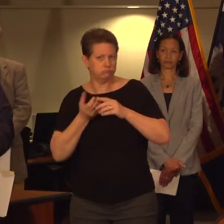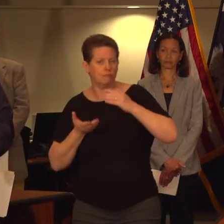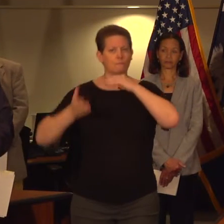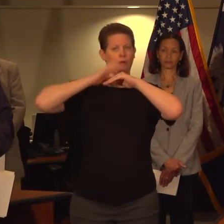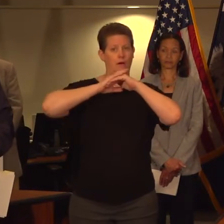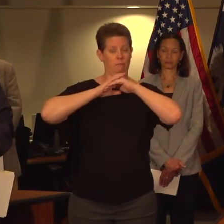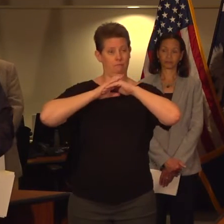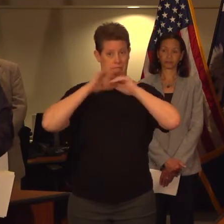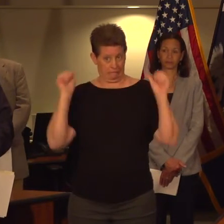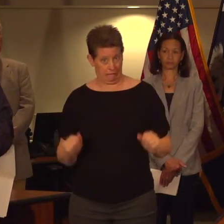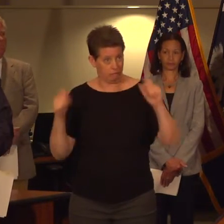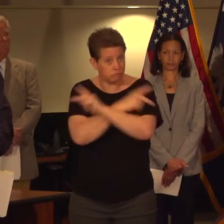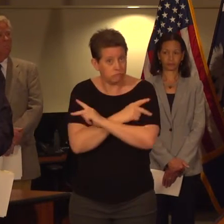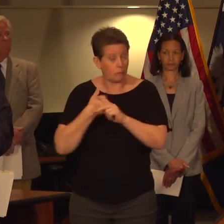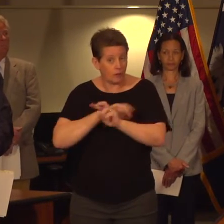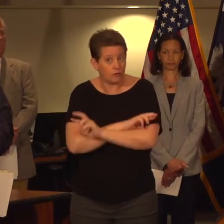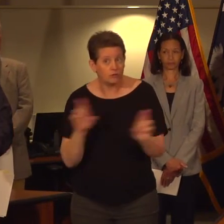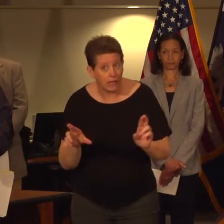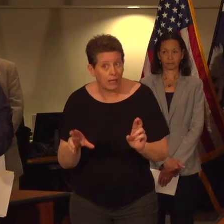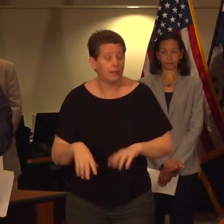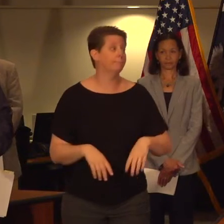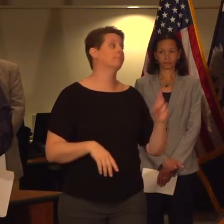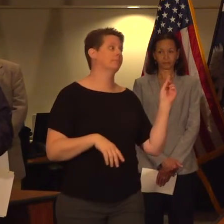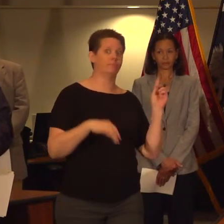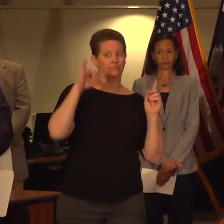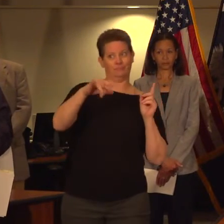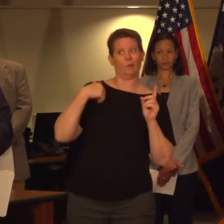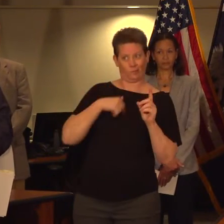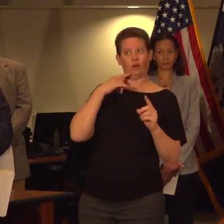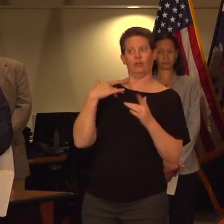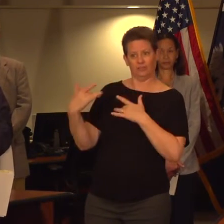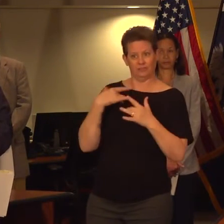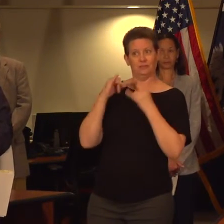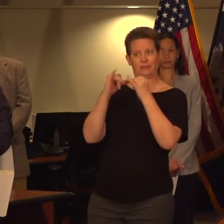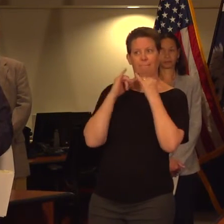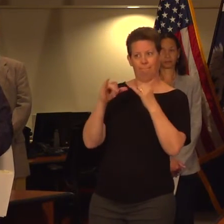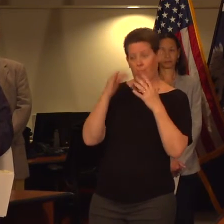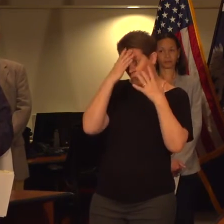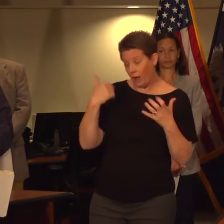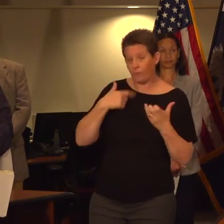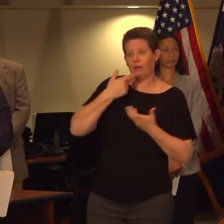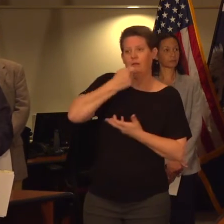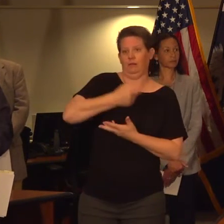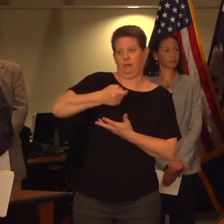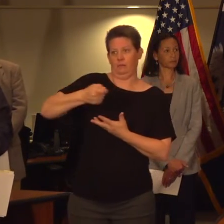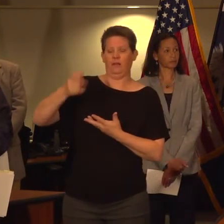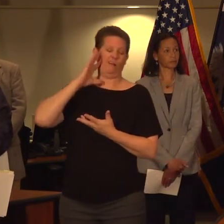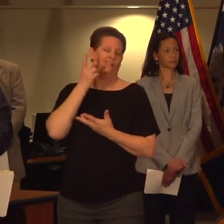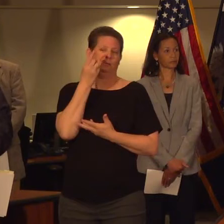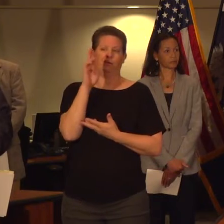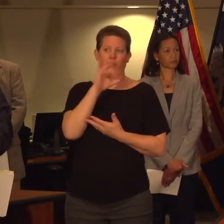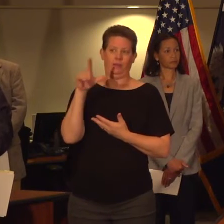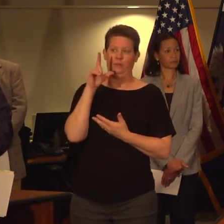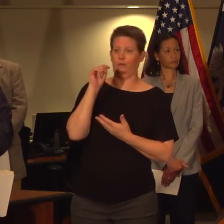prepared for that? That's what we are concerned about. That's why we are taking a gradual approach. I'll let Dr. Bell comment, or